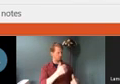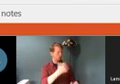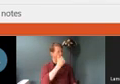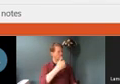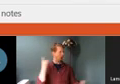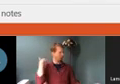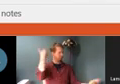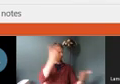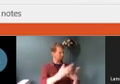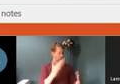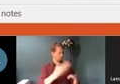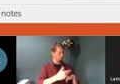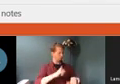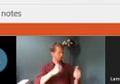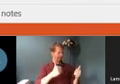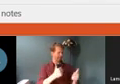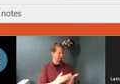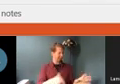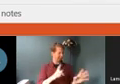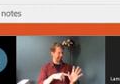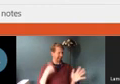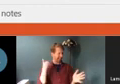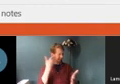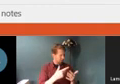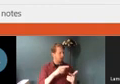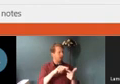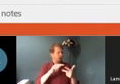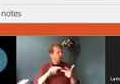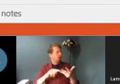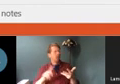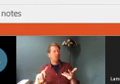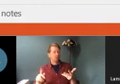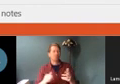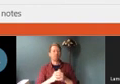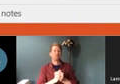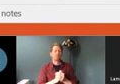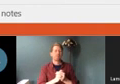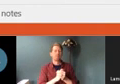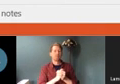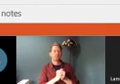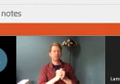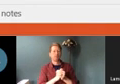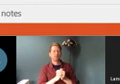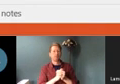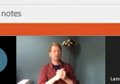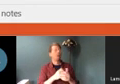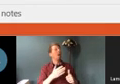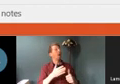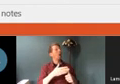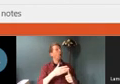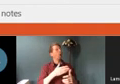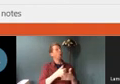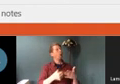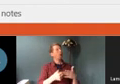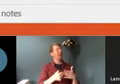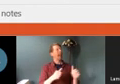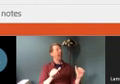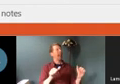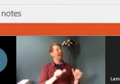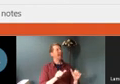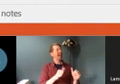working standard workflow. Well, the difference is in the standard workflow, we are limited how